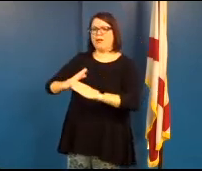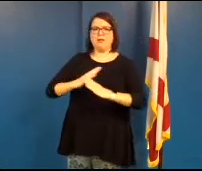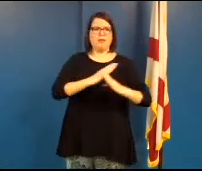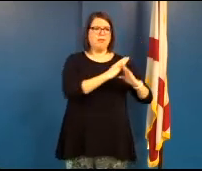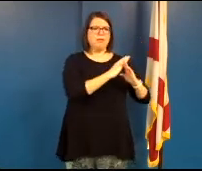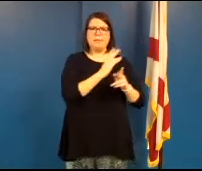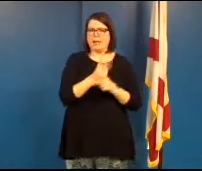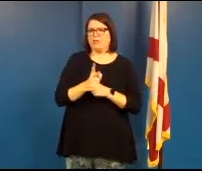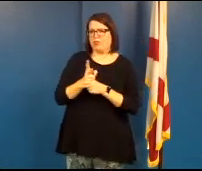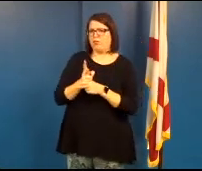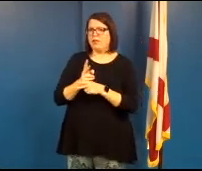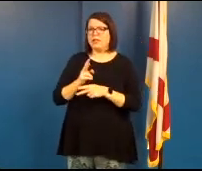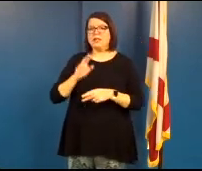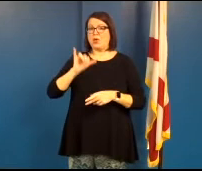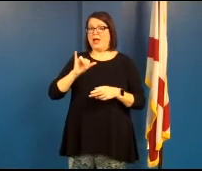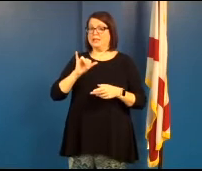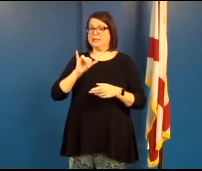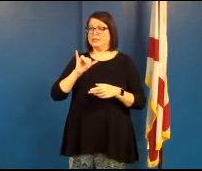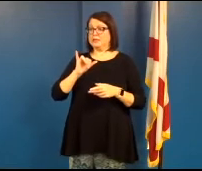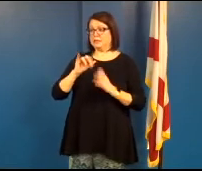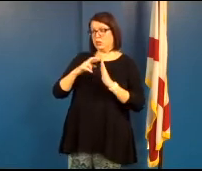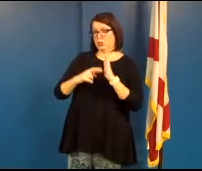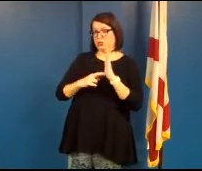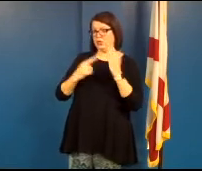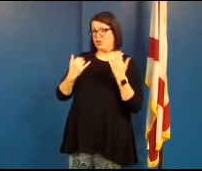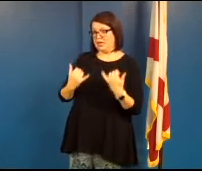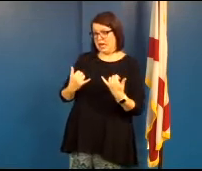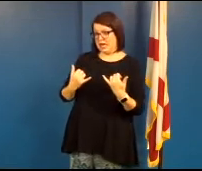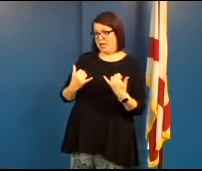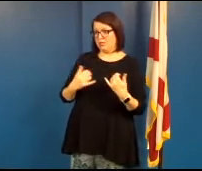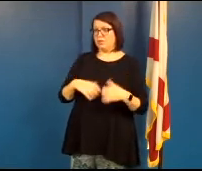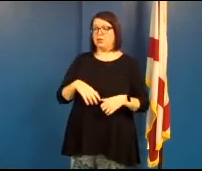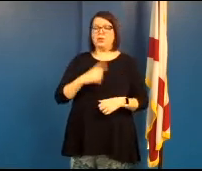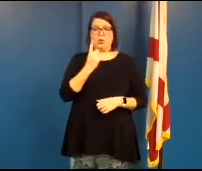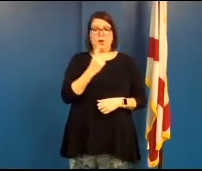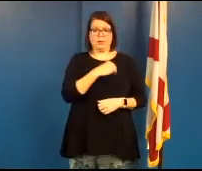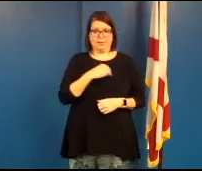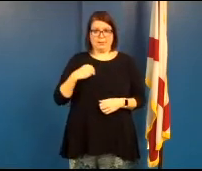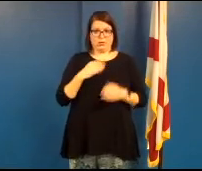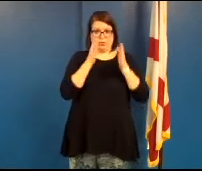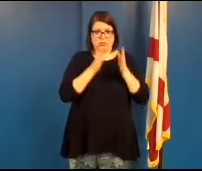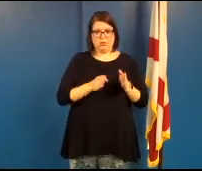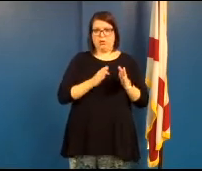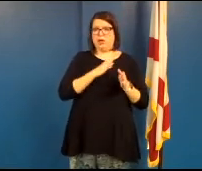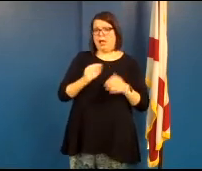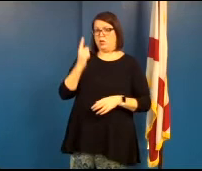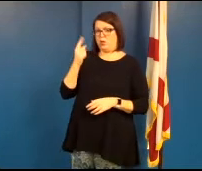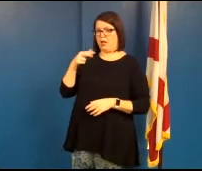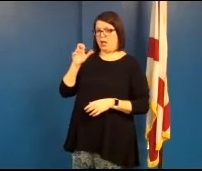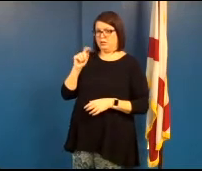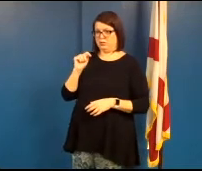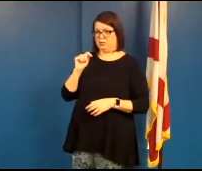protocols yet for session yet. I can only speak on speculation that, you know, they will open the Capitol